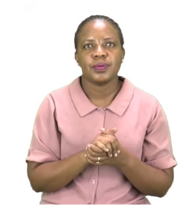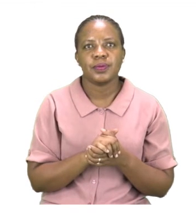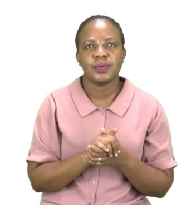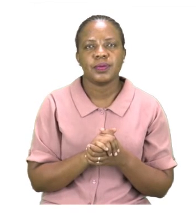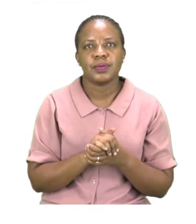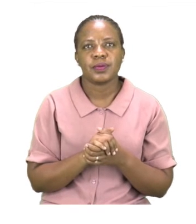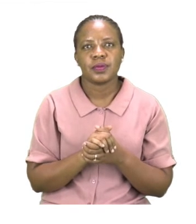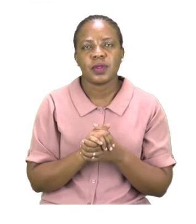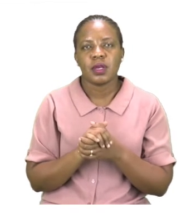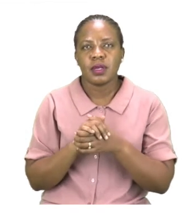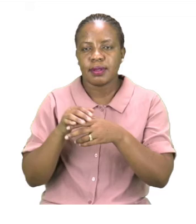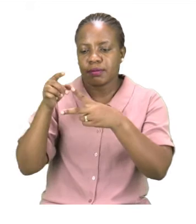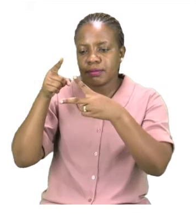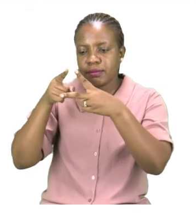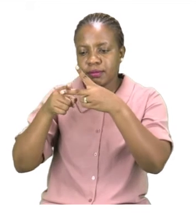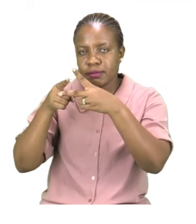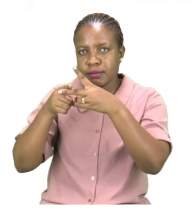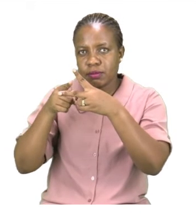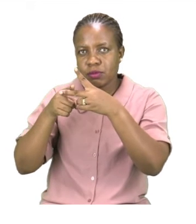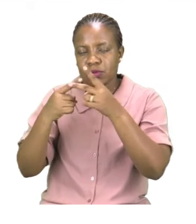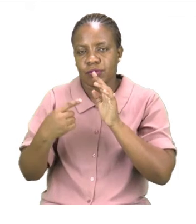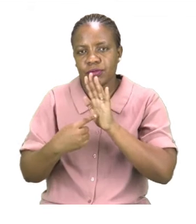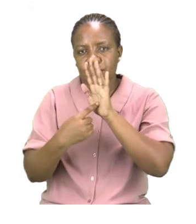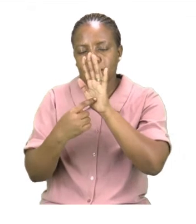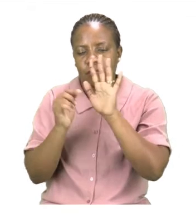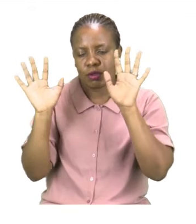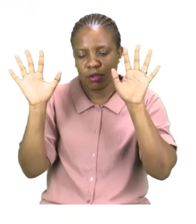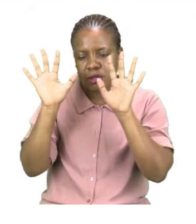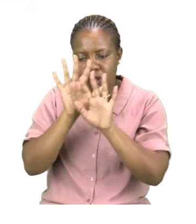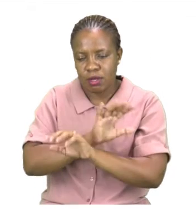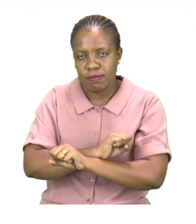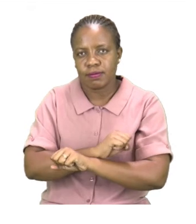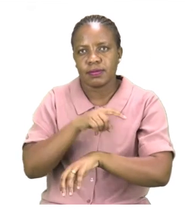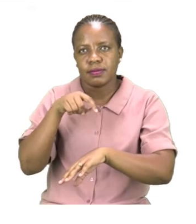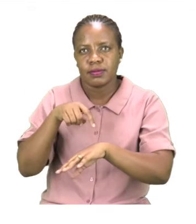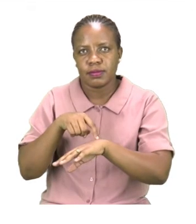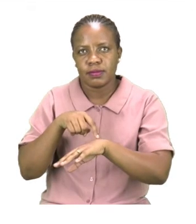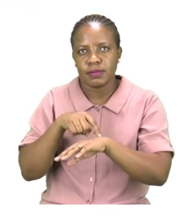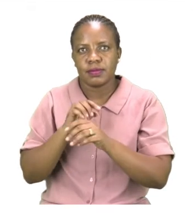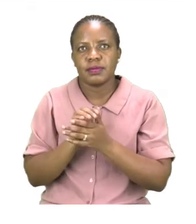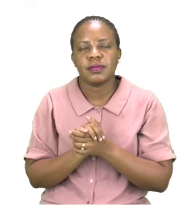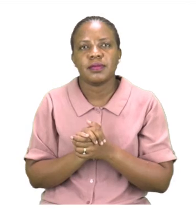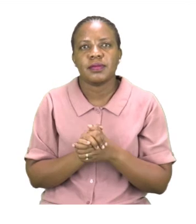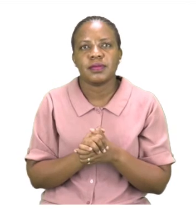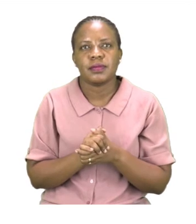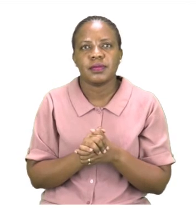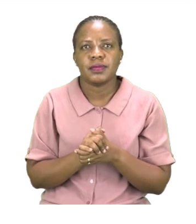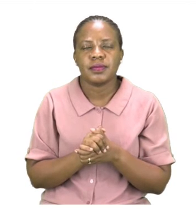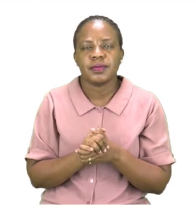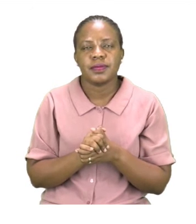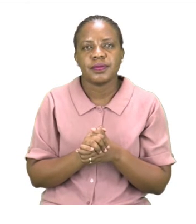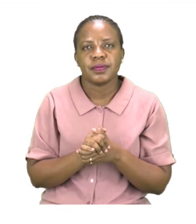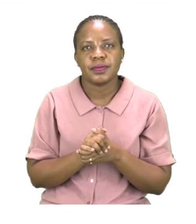the night time. Now, I have a few things that start with N.